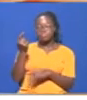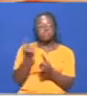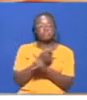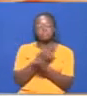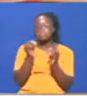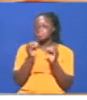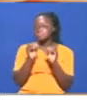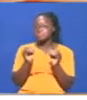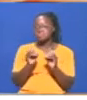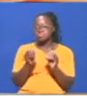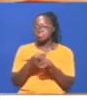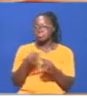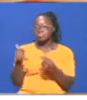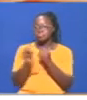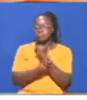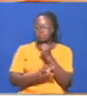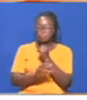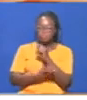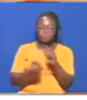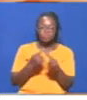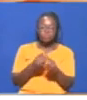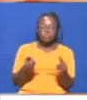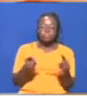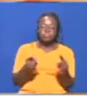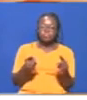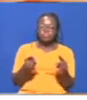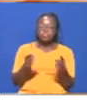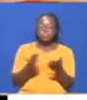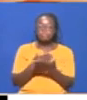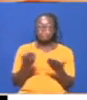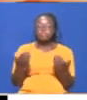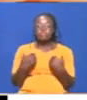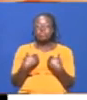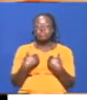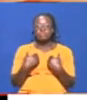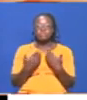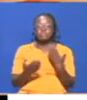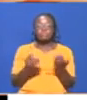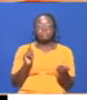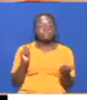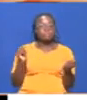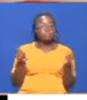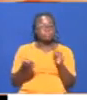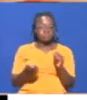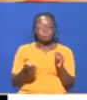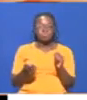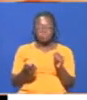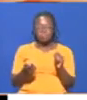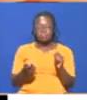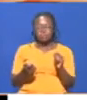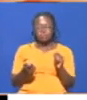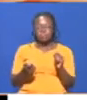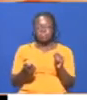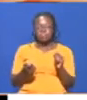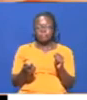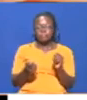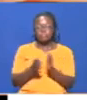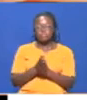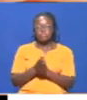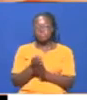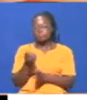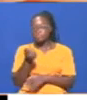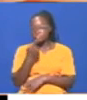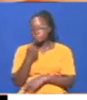other countries. But we have something that may change, maybe a game changer when it comes to pharmaceuticals in the